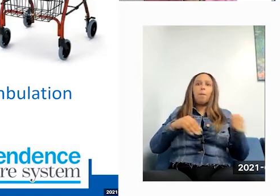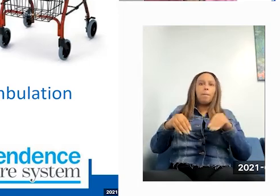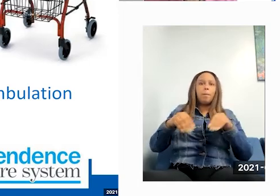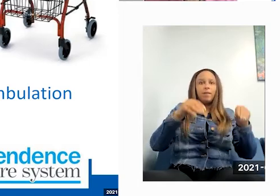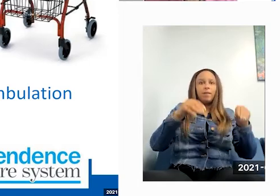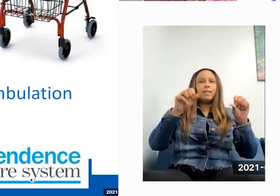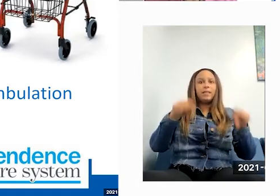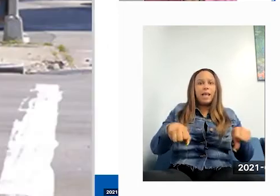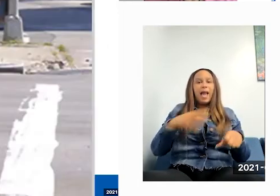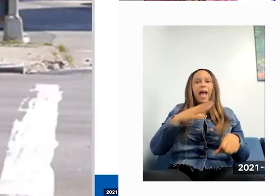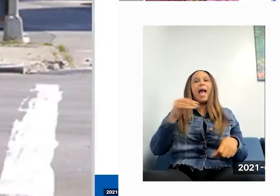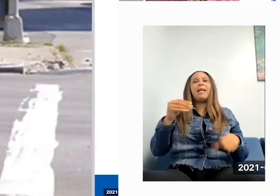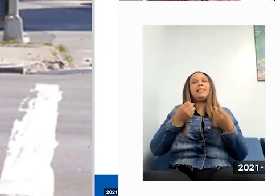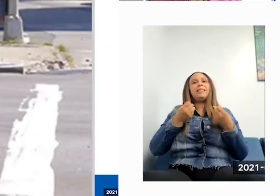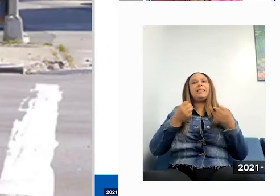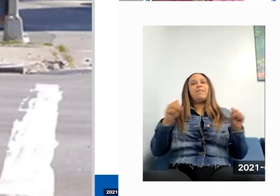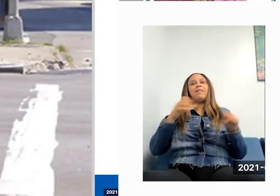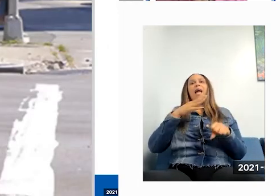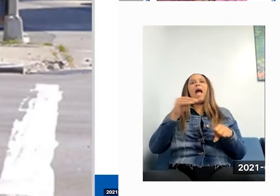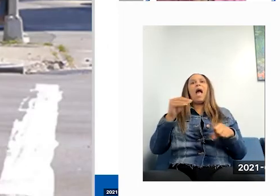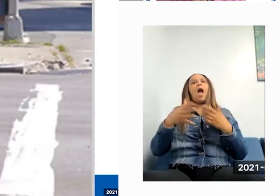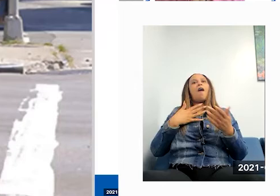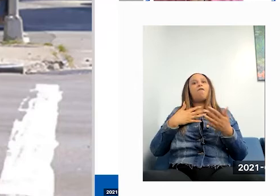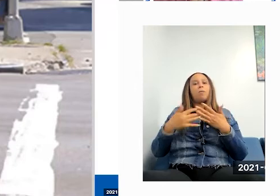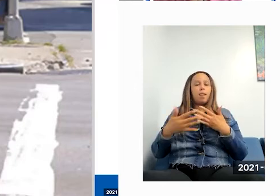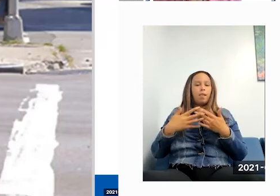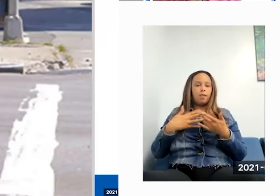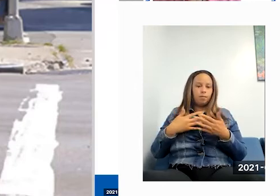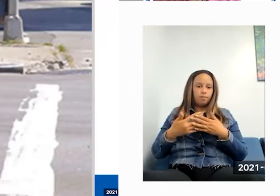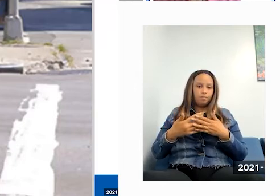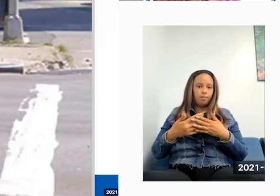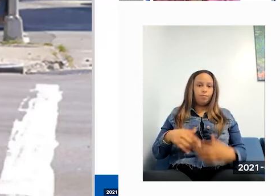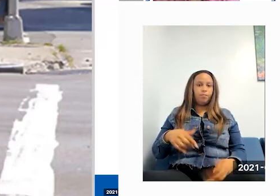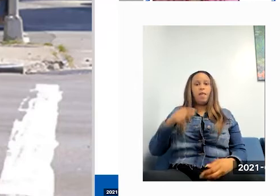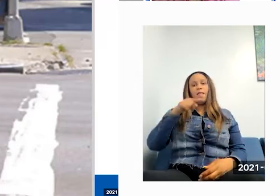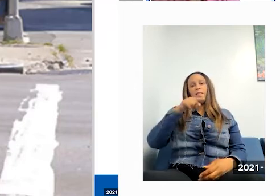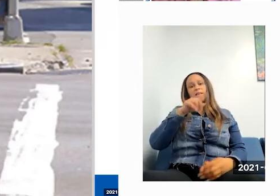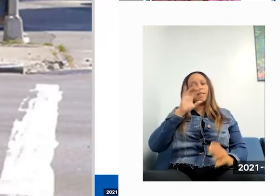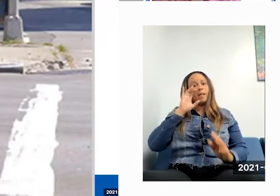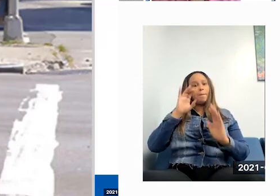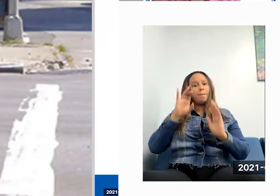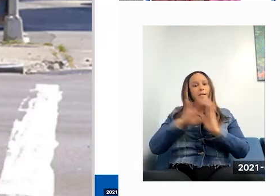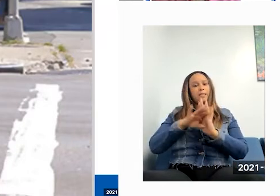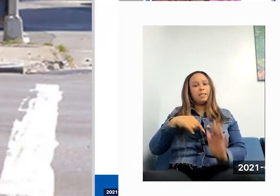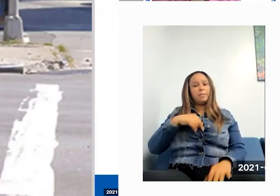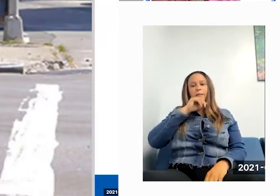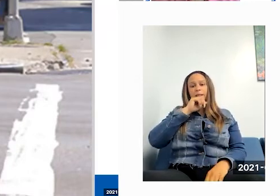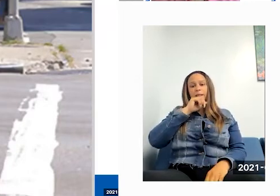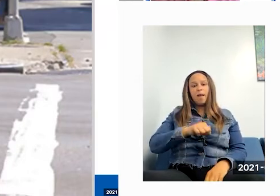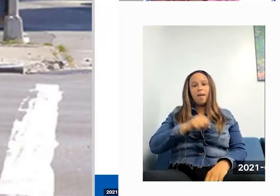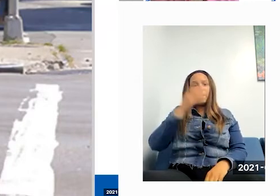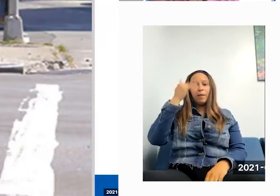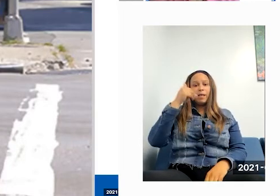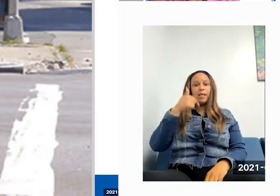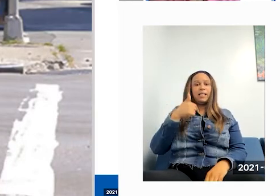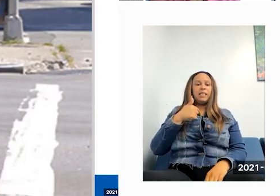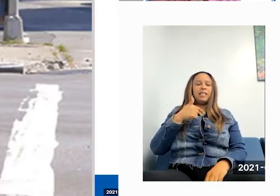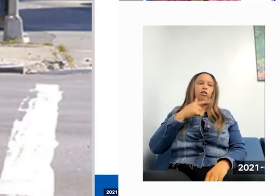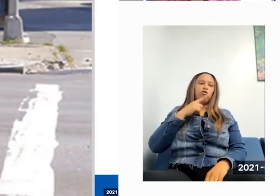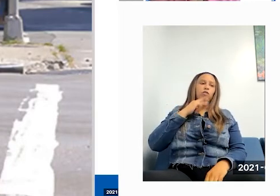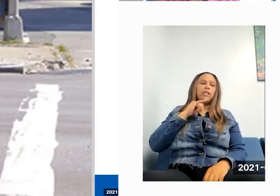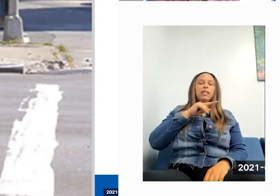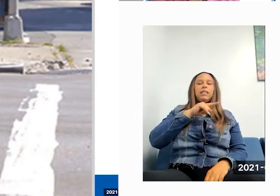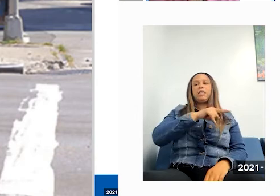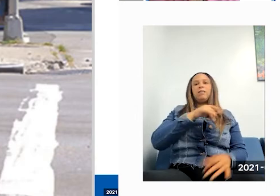level. So I love this picture because to me it helps to define